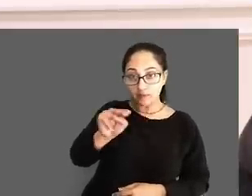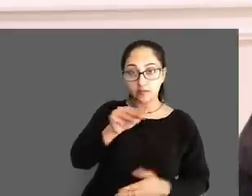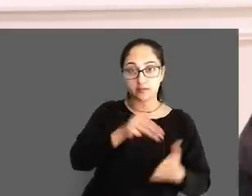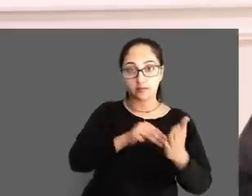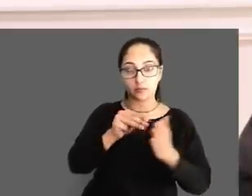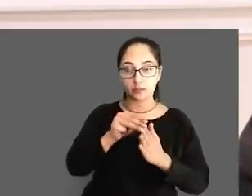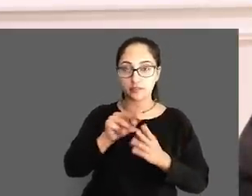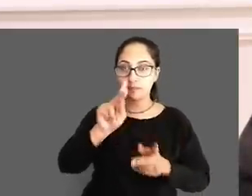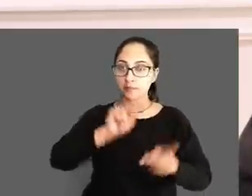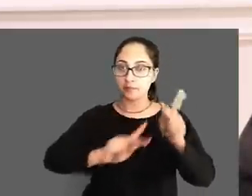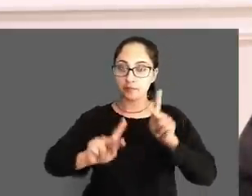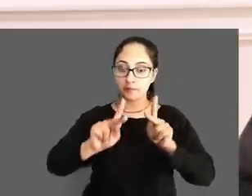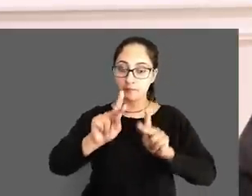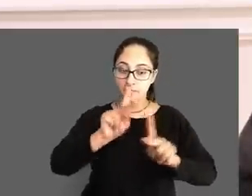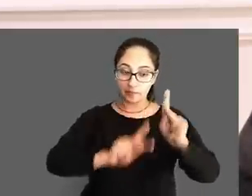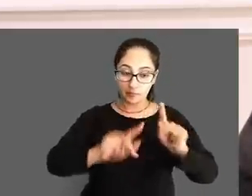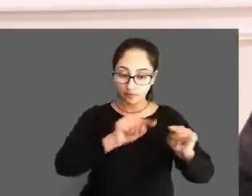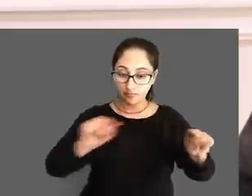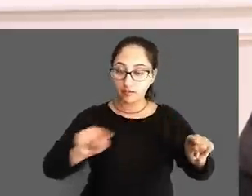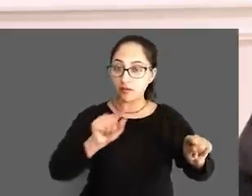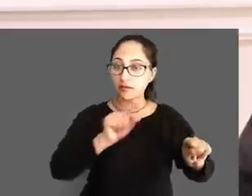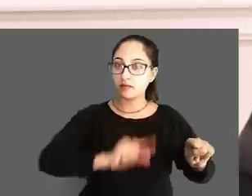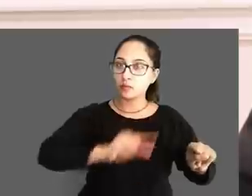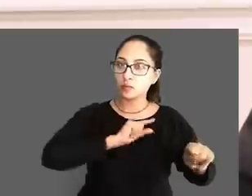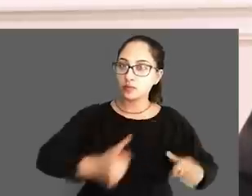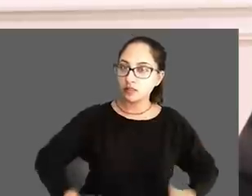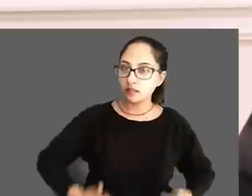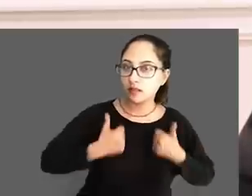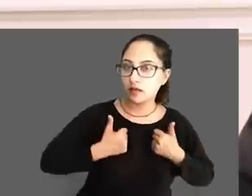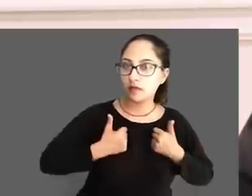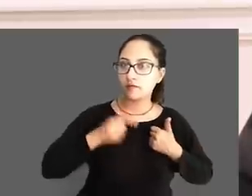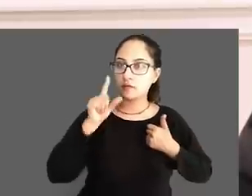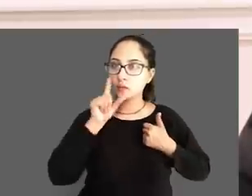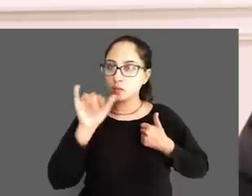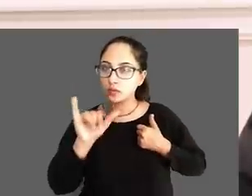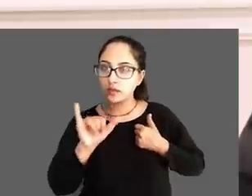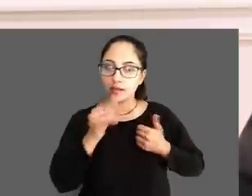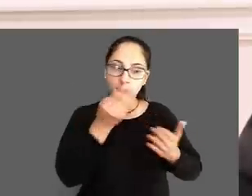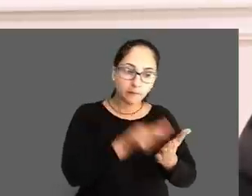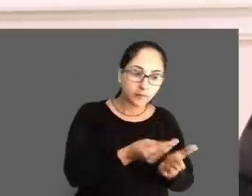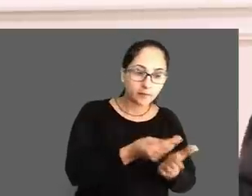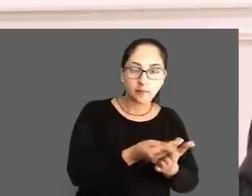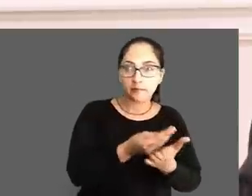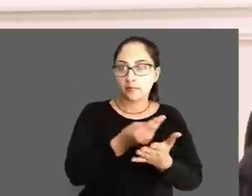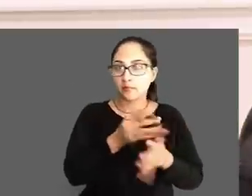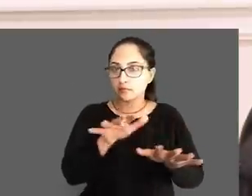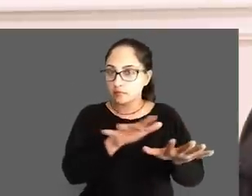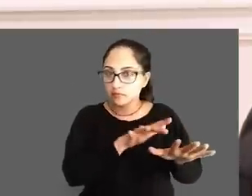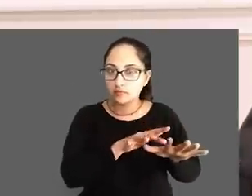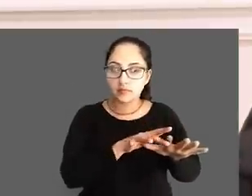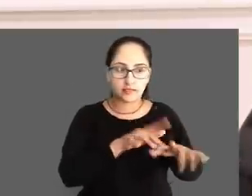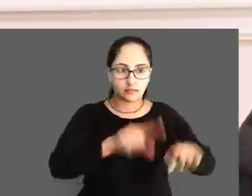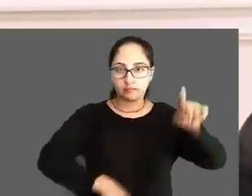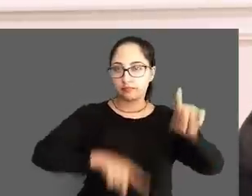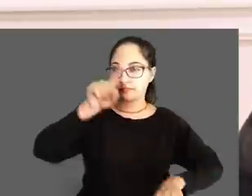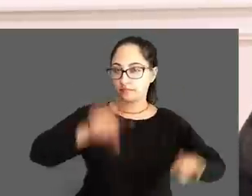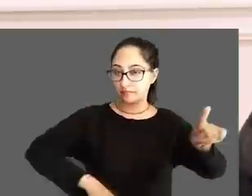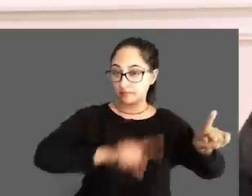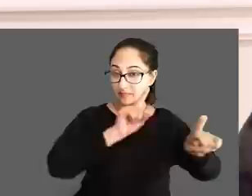of people. And some of these other factors that are involved in these various